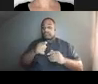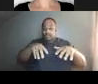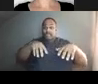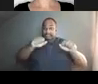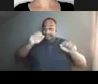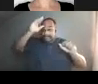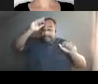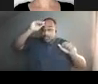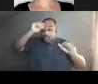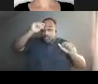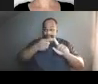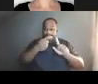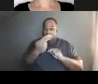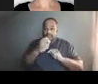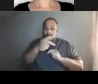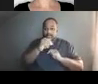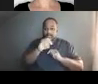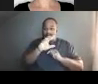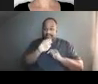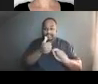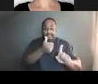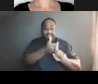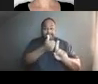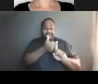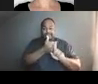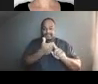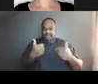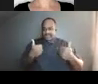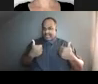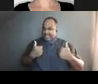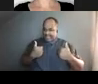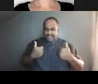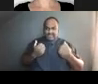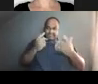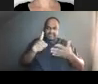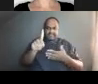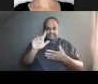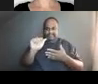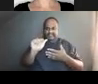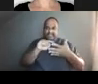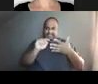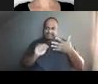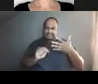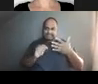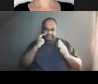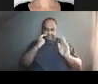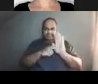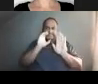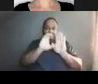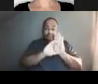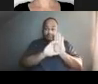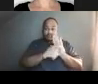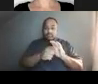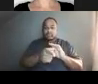boy from the hospice, the boy with multiple profound disabilities. And she took